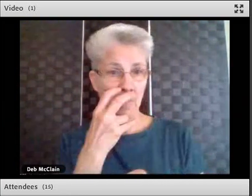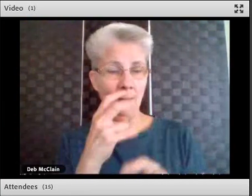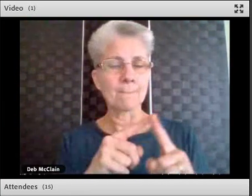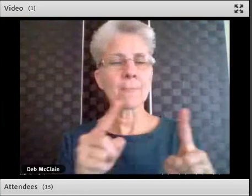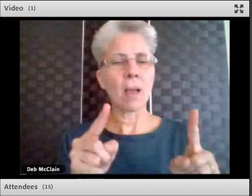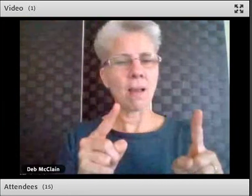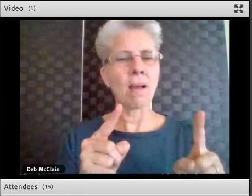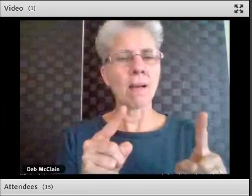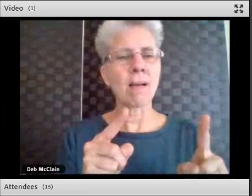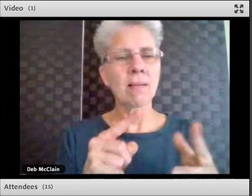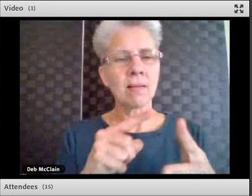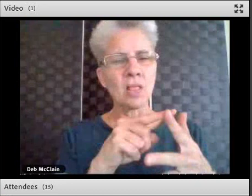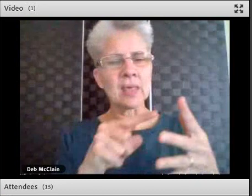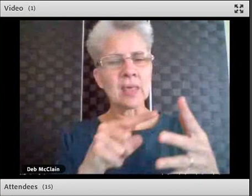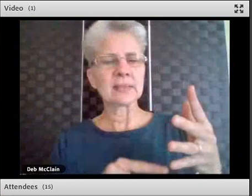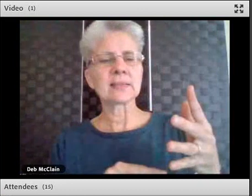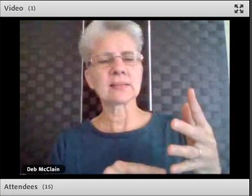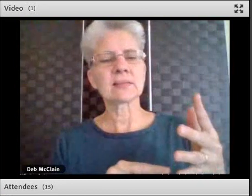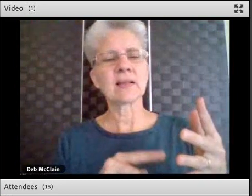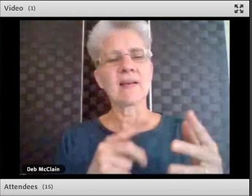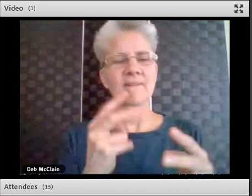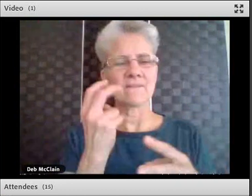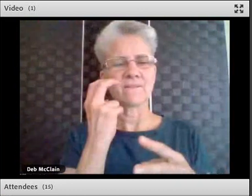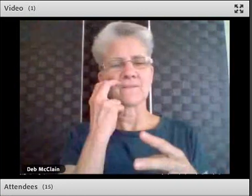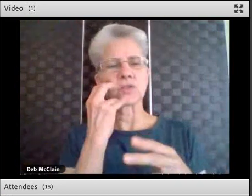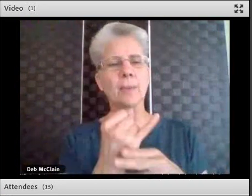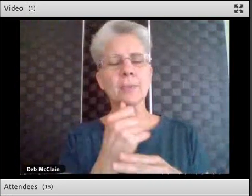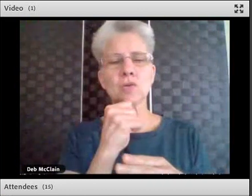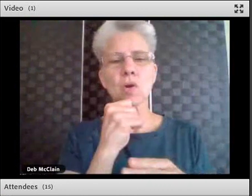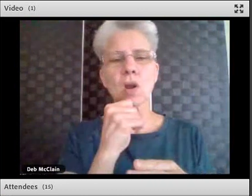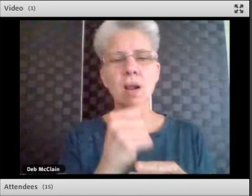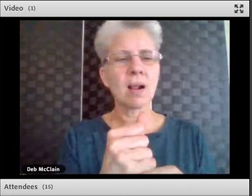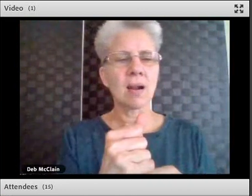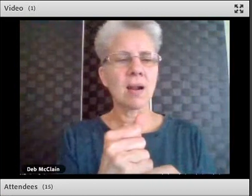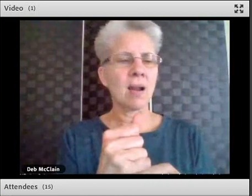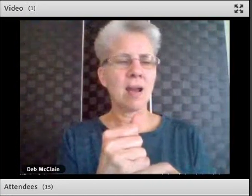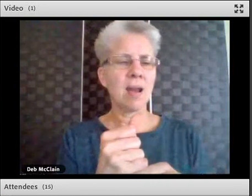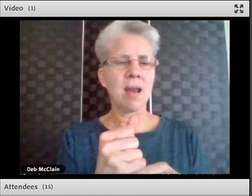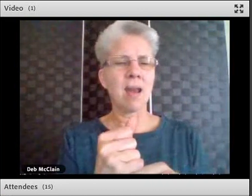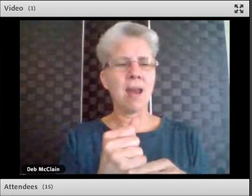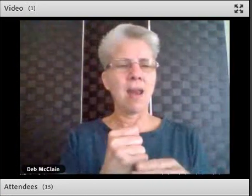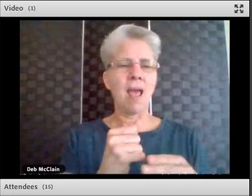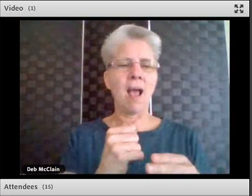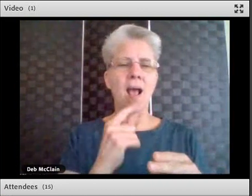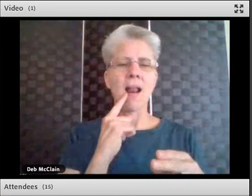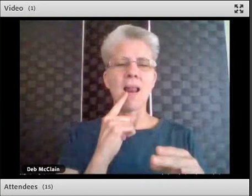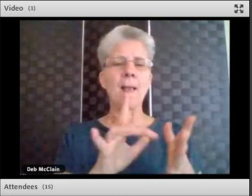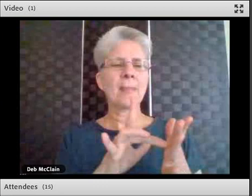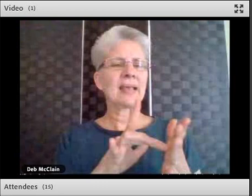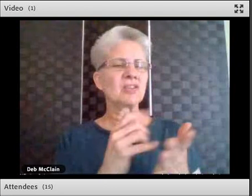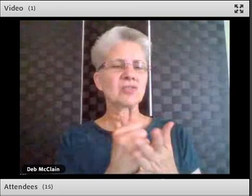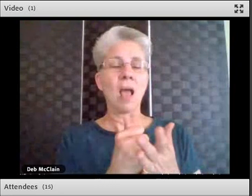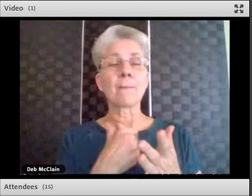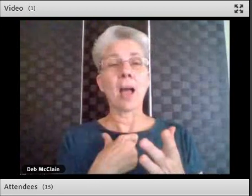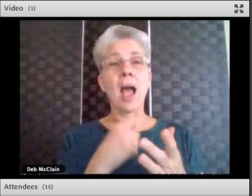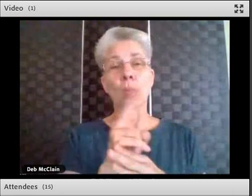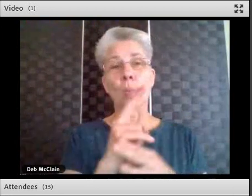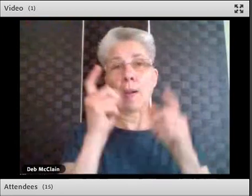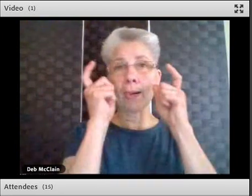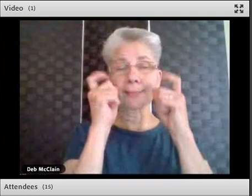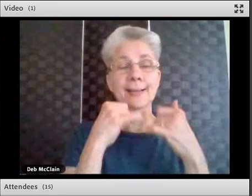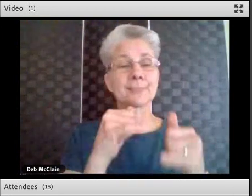but these visual impairments are not fixable by usual means such as glasses or medication. Even though I wear glasses,